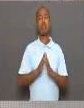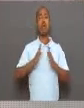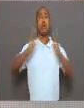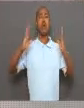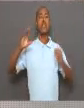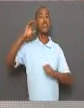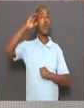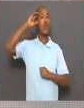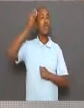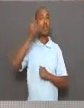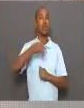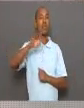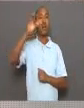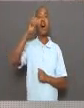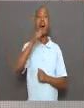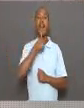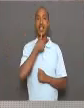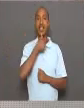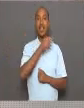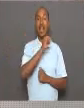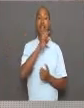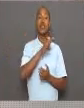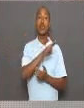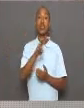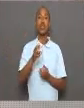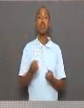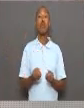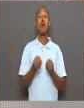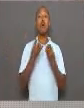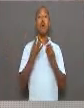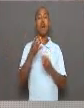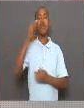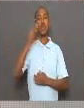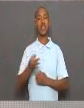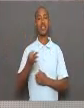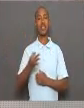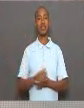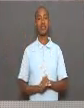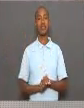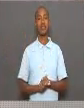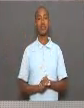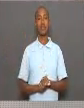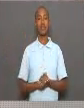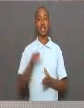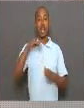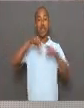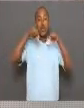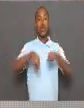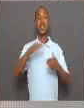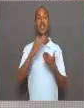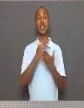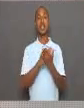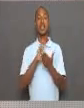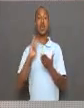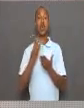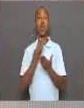the concepts of an acid and are thus more accurate. In today's lesson,